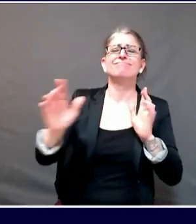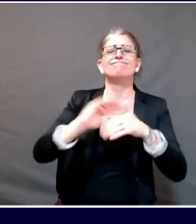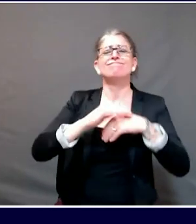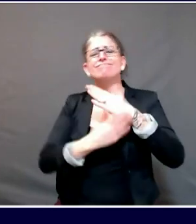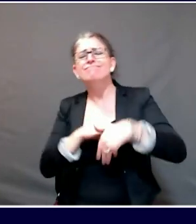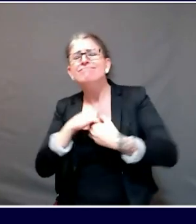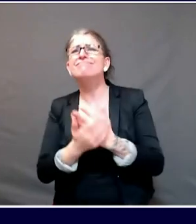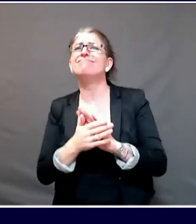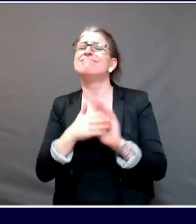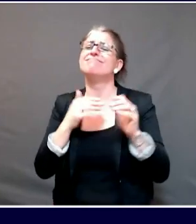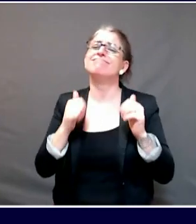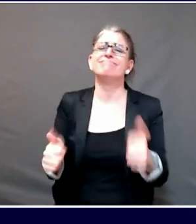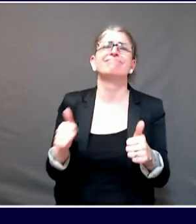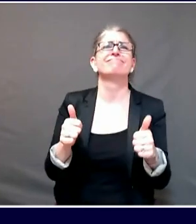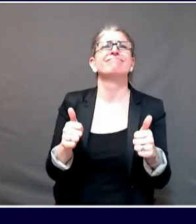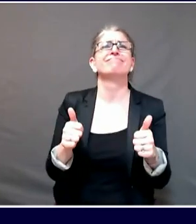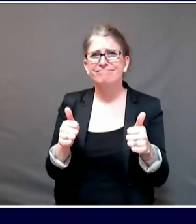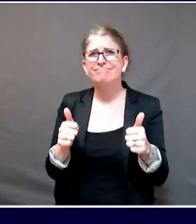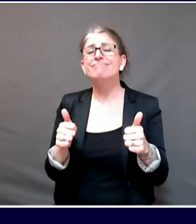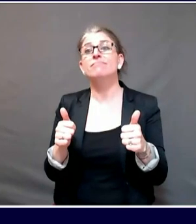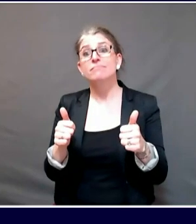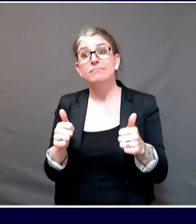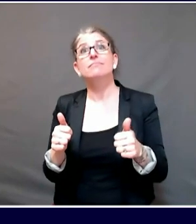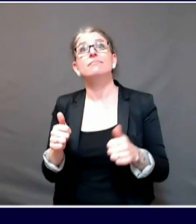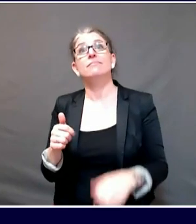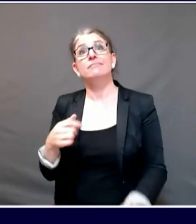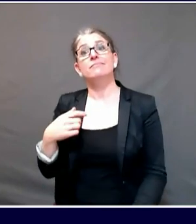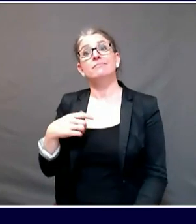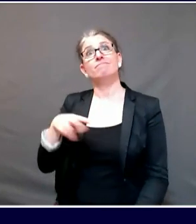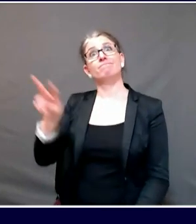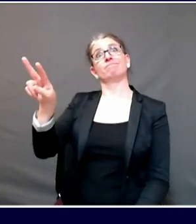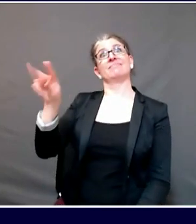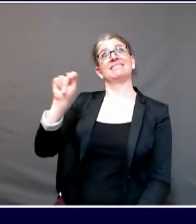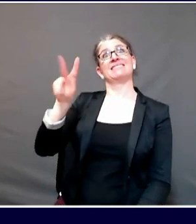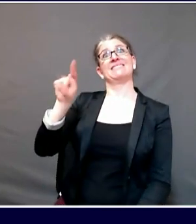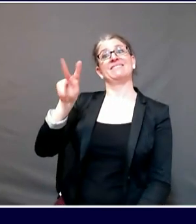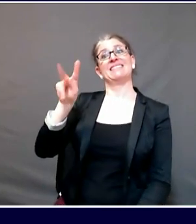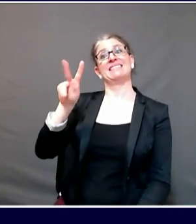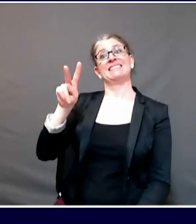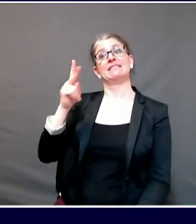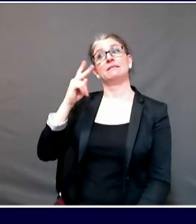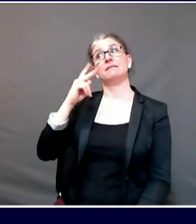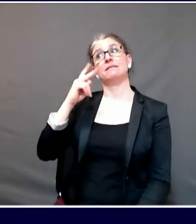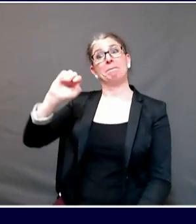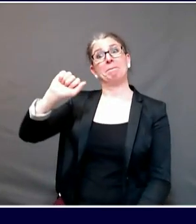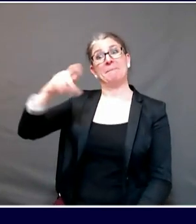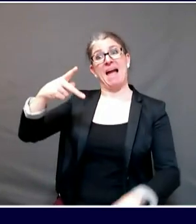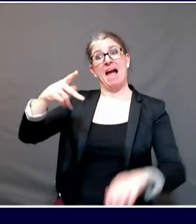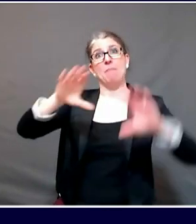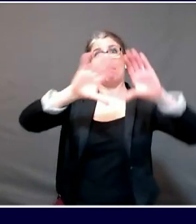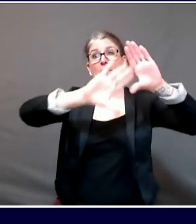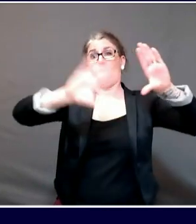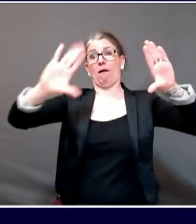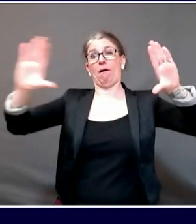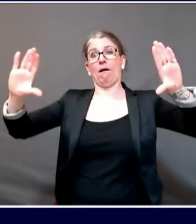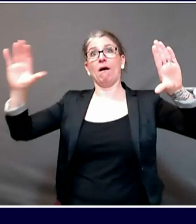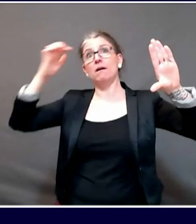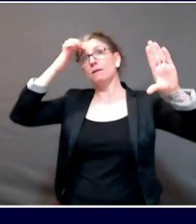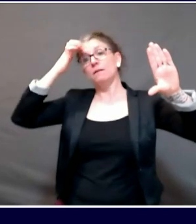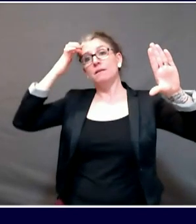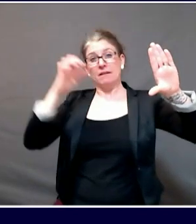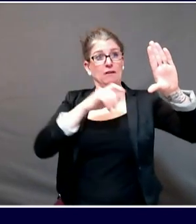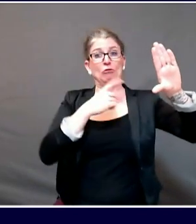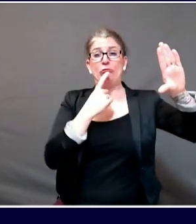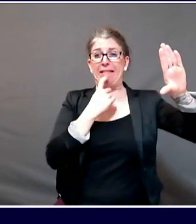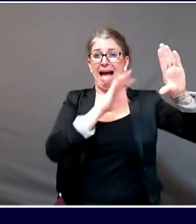throw up one of those maps of the country to see that while many places in the state are having to, in the country rather, are having